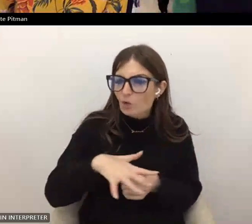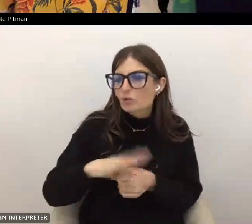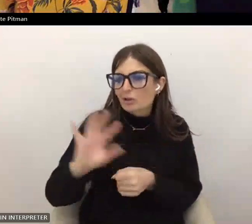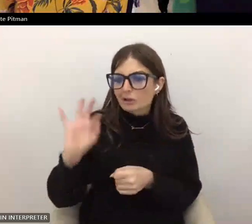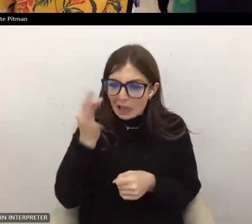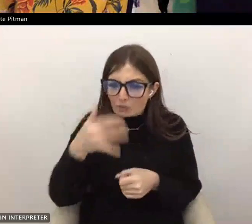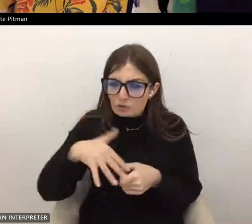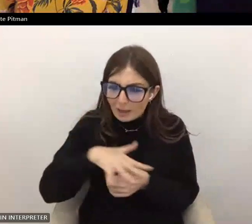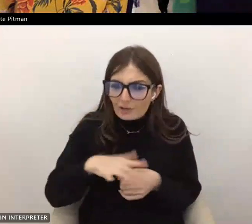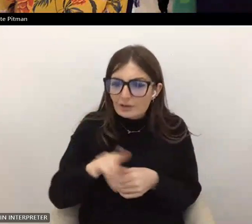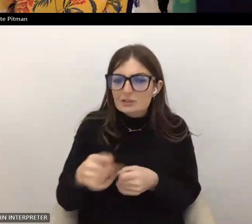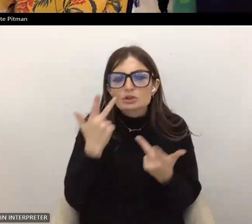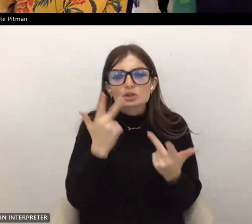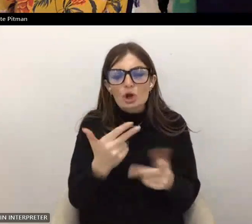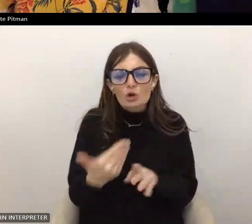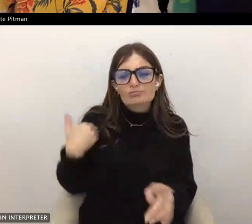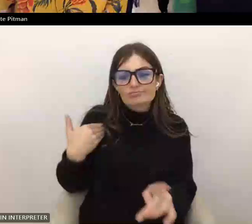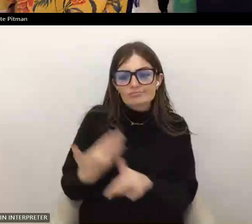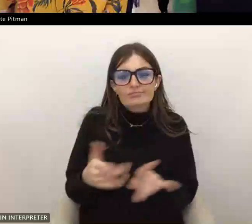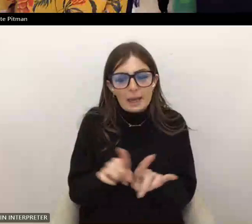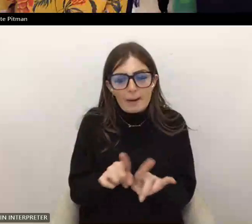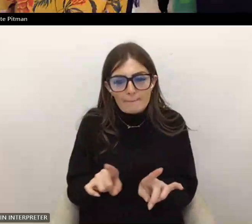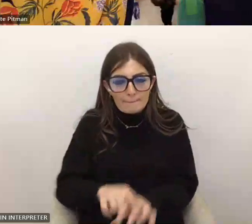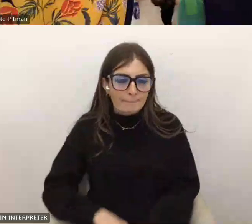what we've previously had.